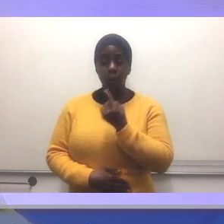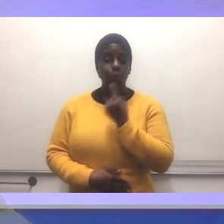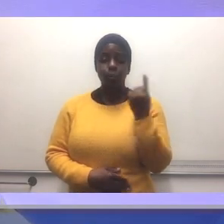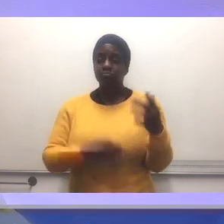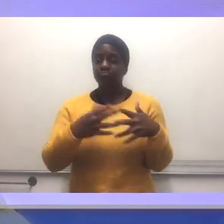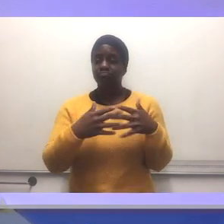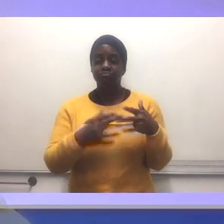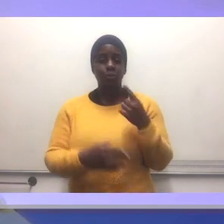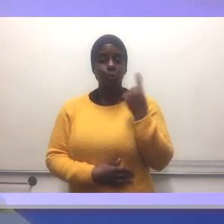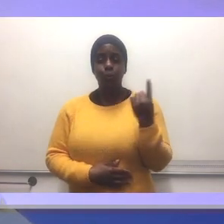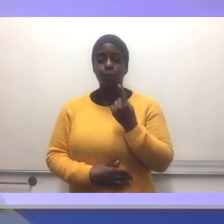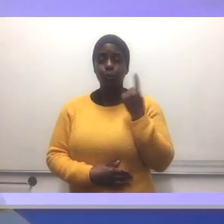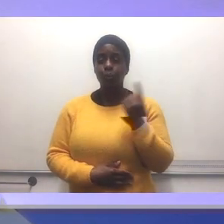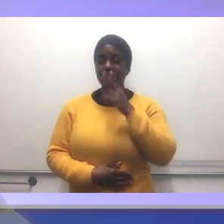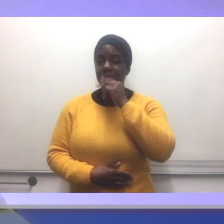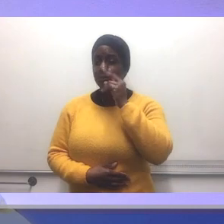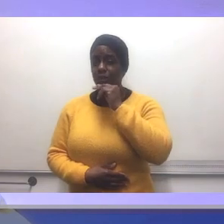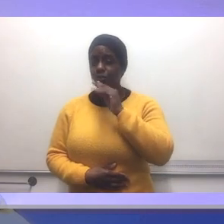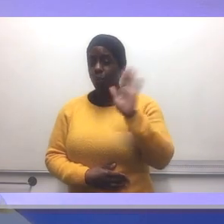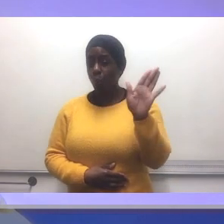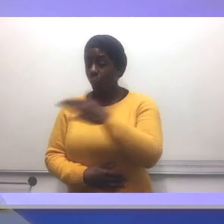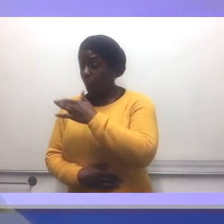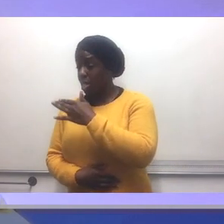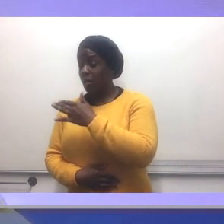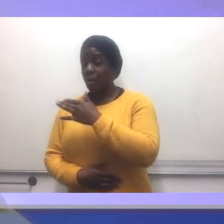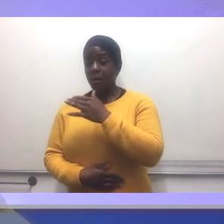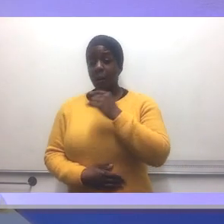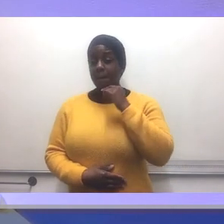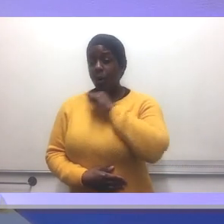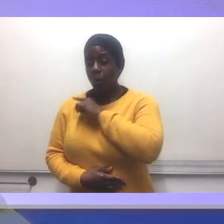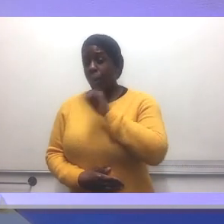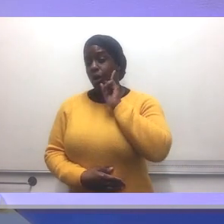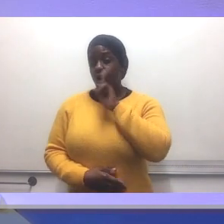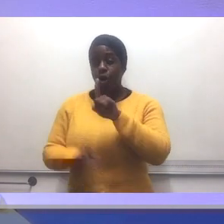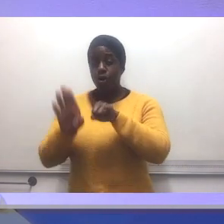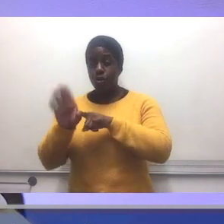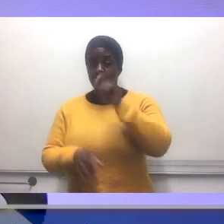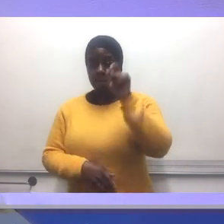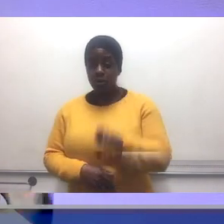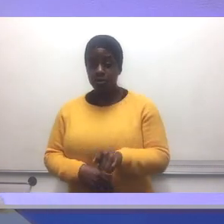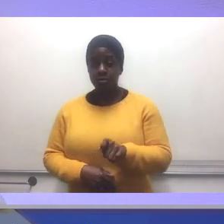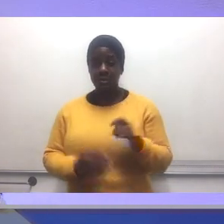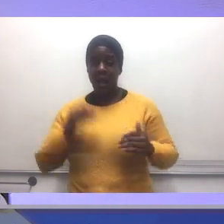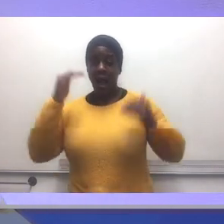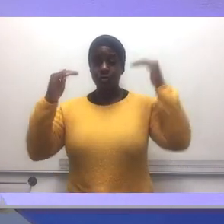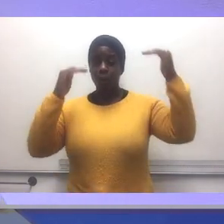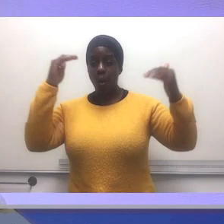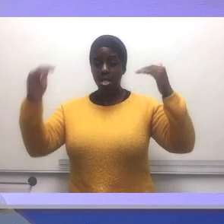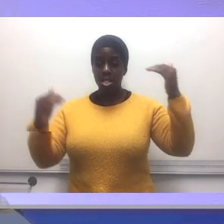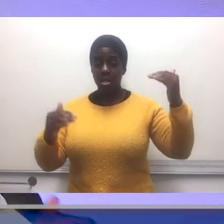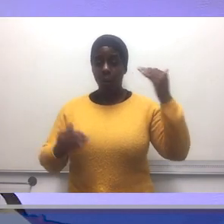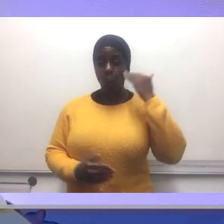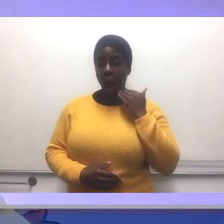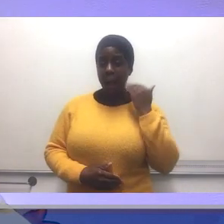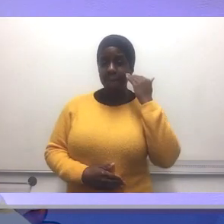That whosoever speaks to every boy, every girl, every young person, every adult, white,